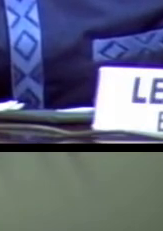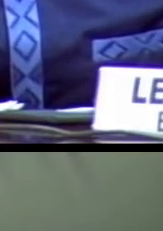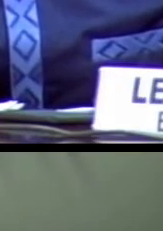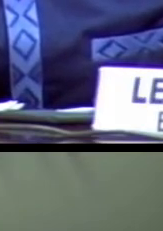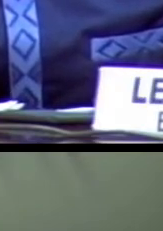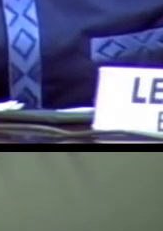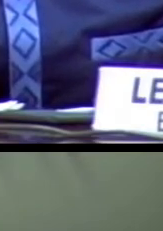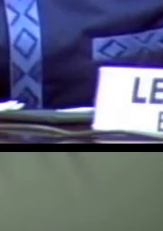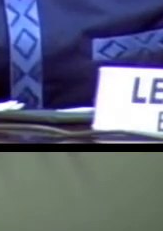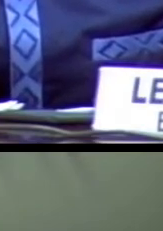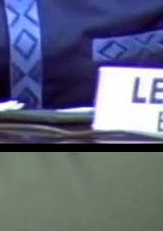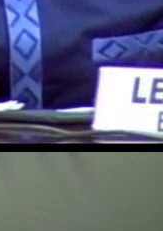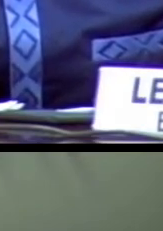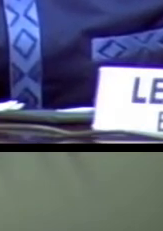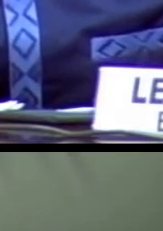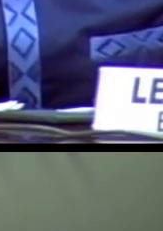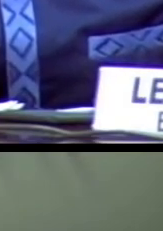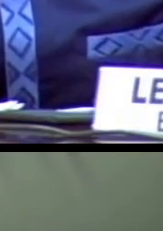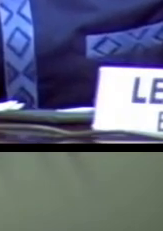I hope that